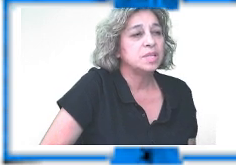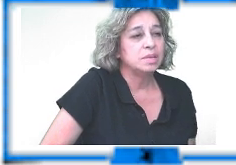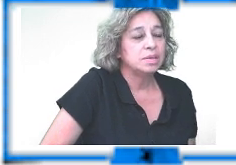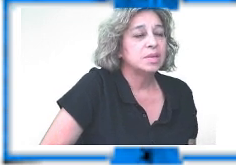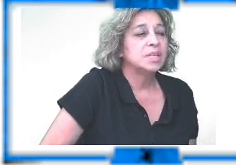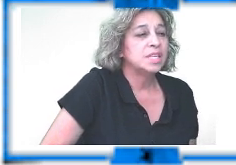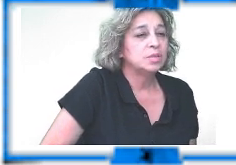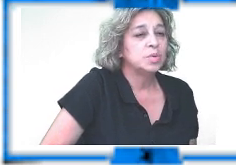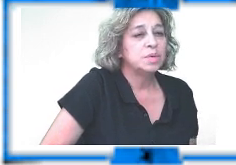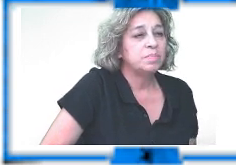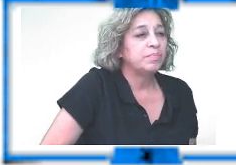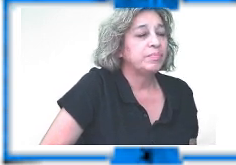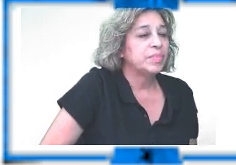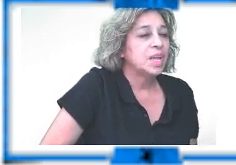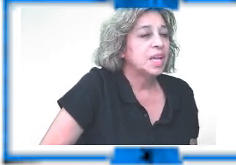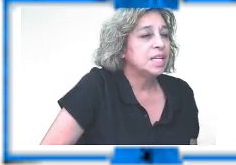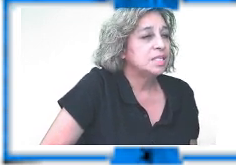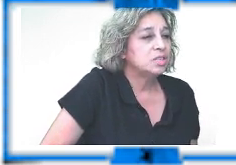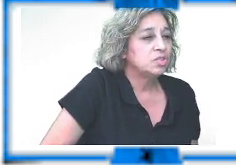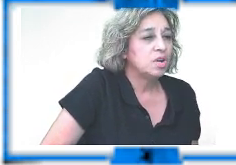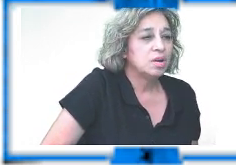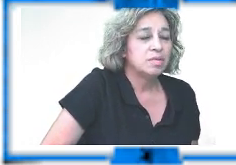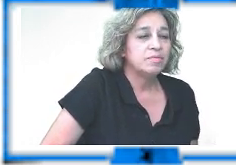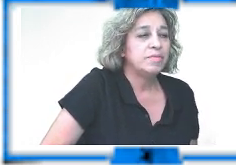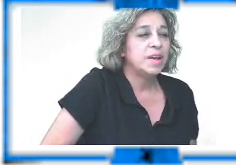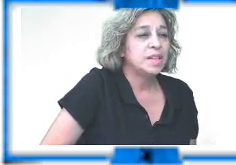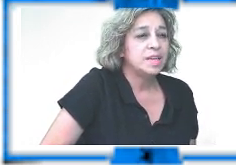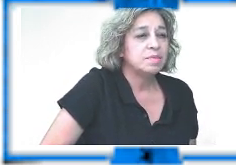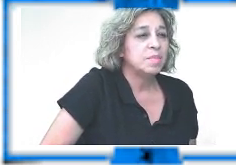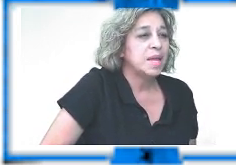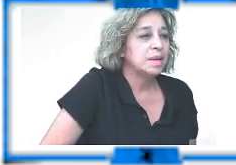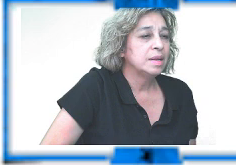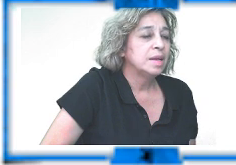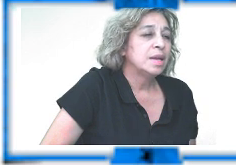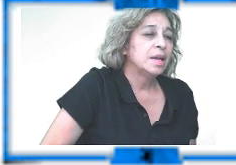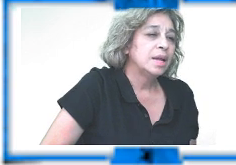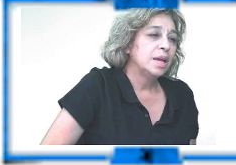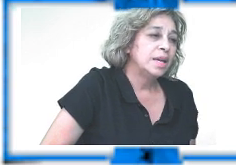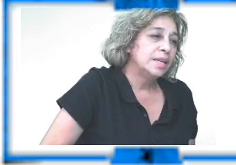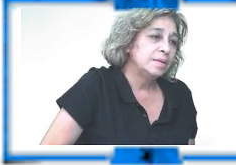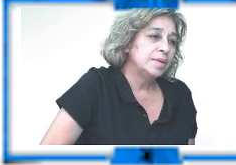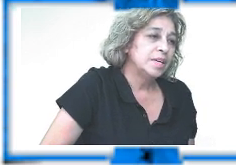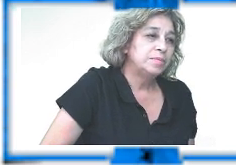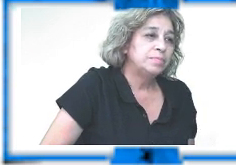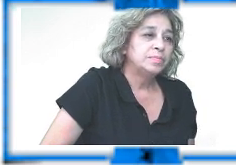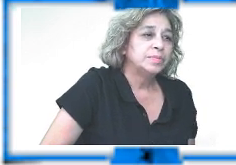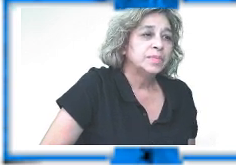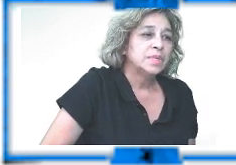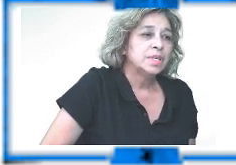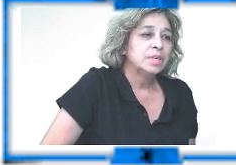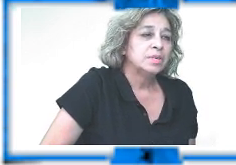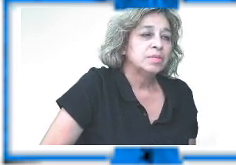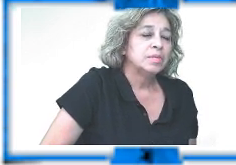them and dealt with them. He's a strong, valiant man,